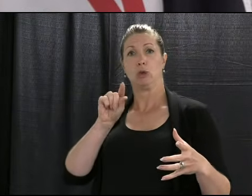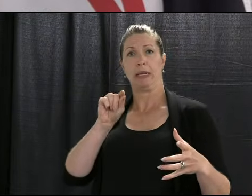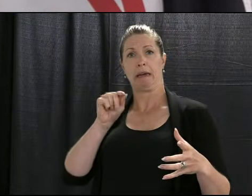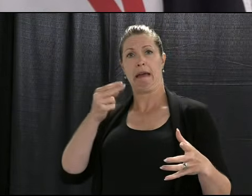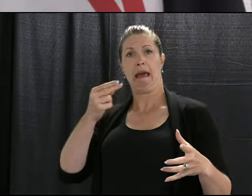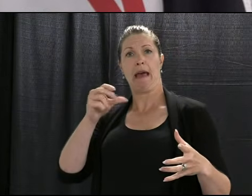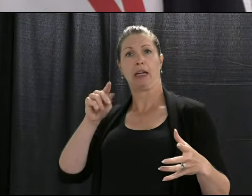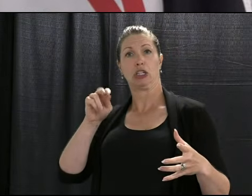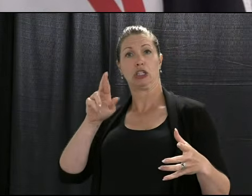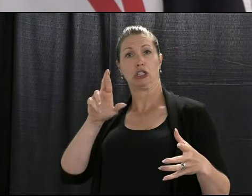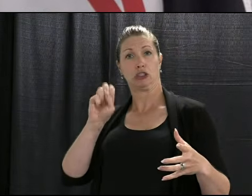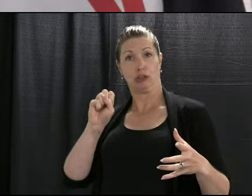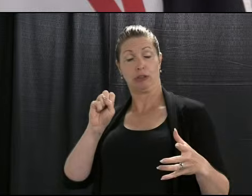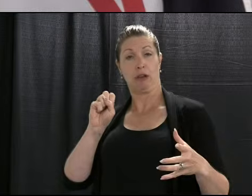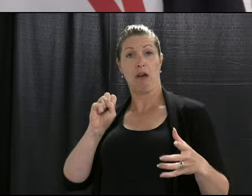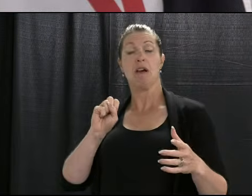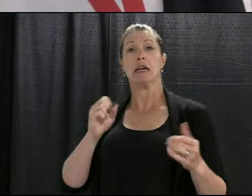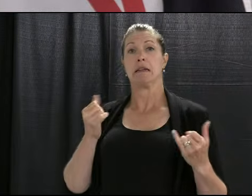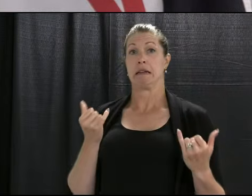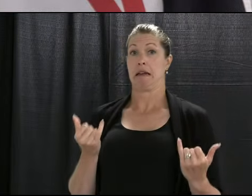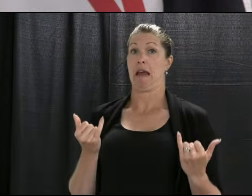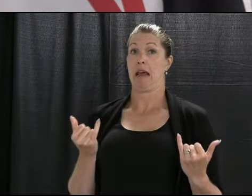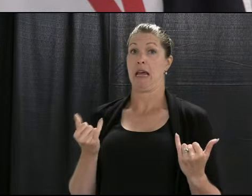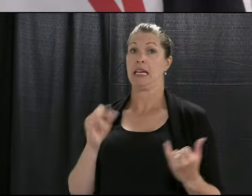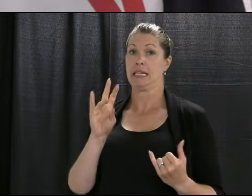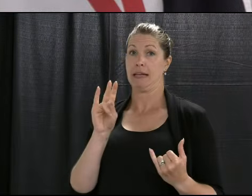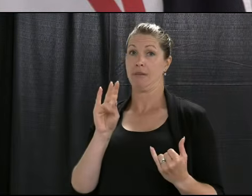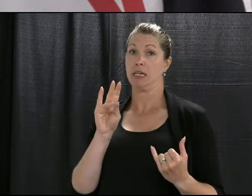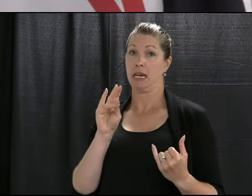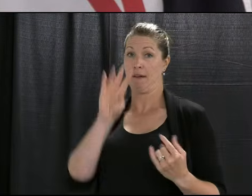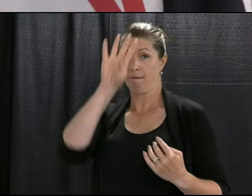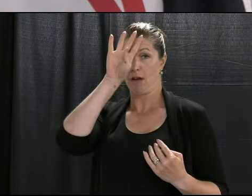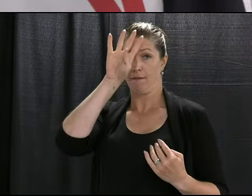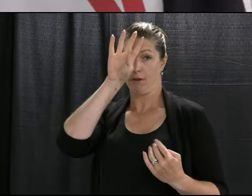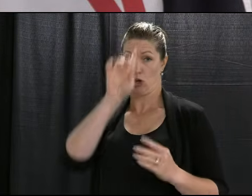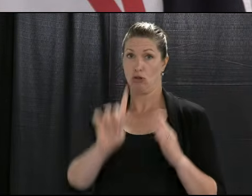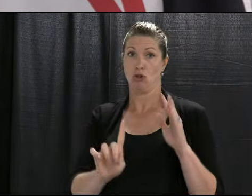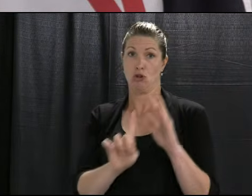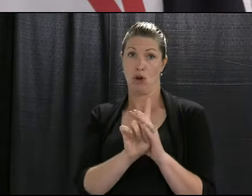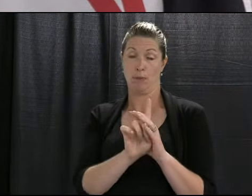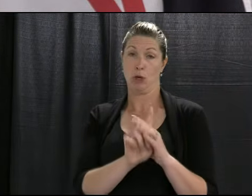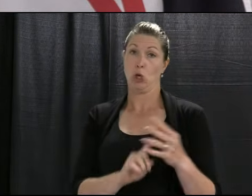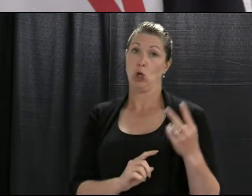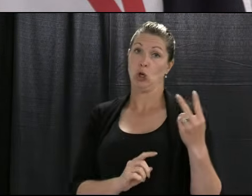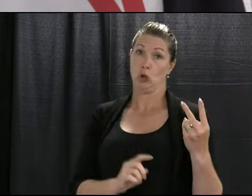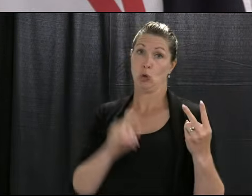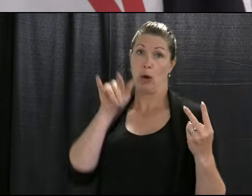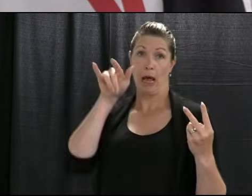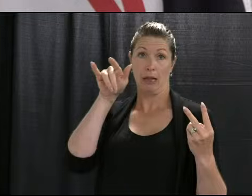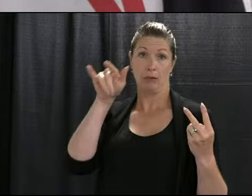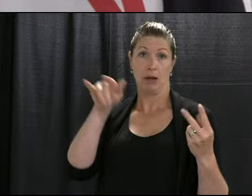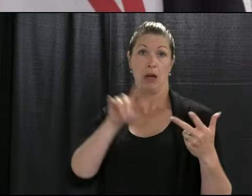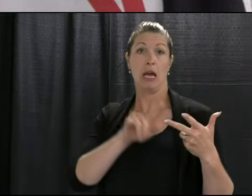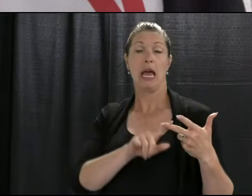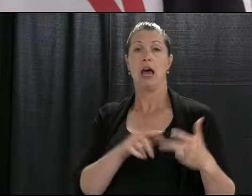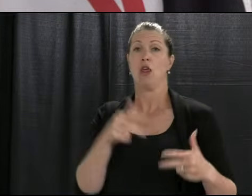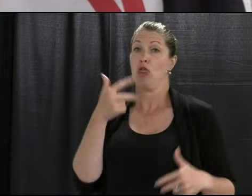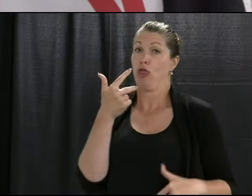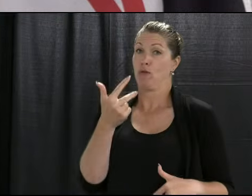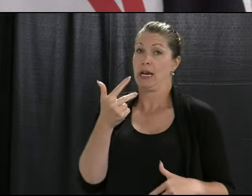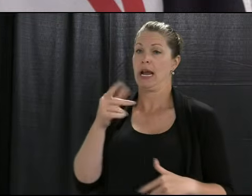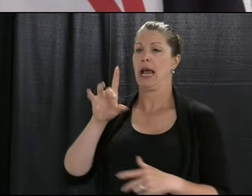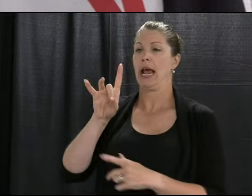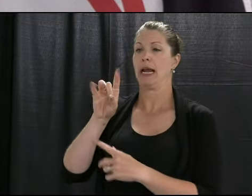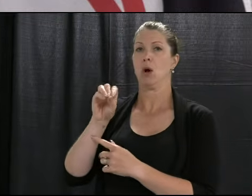17 firefighters on site doing structure protection on cabins and 2 helicopters and 3 802s. The goal right now is